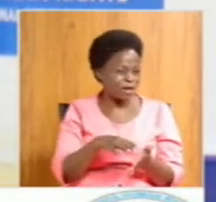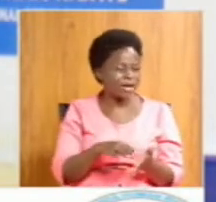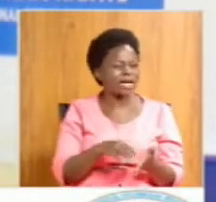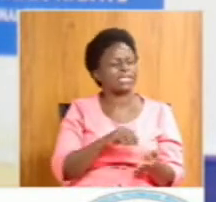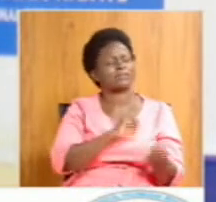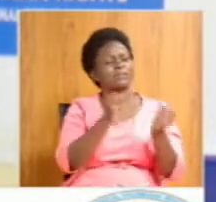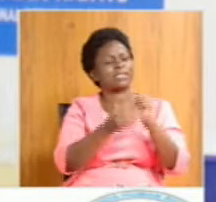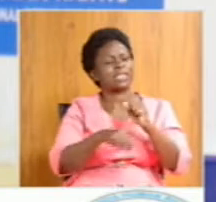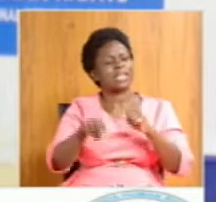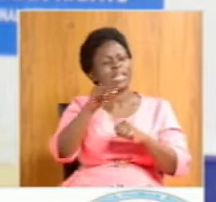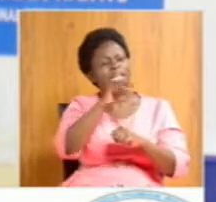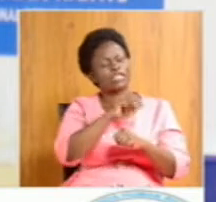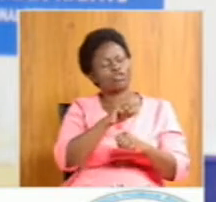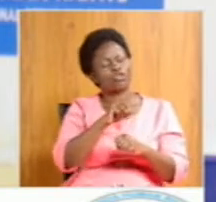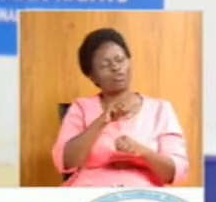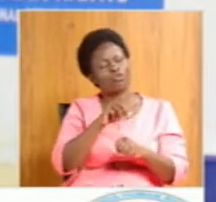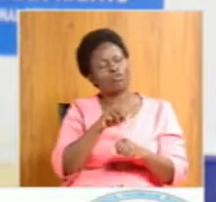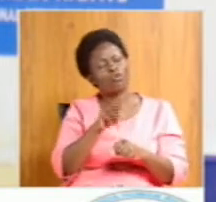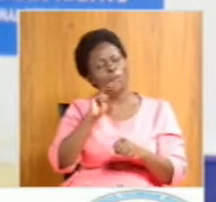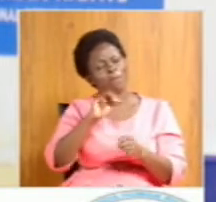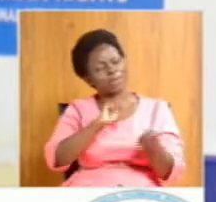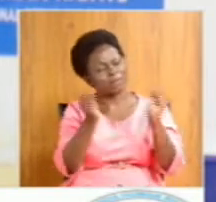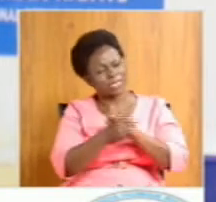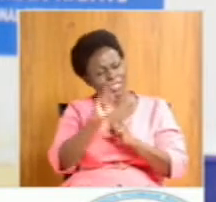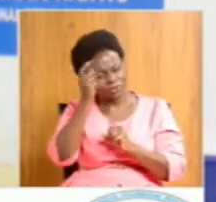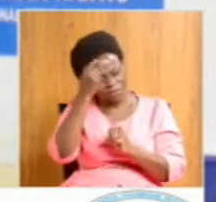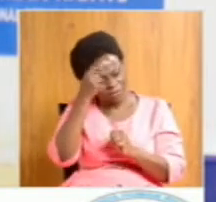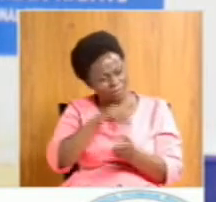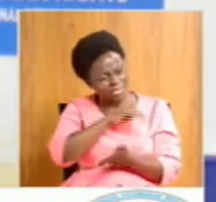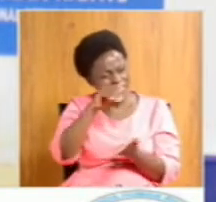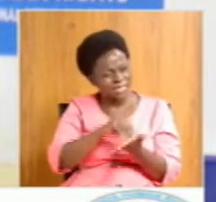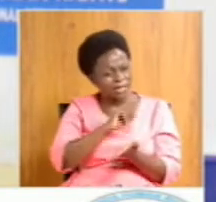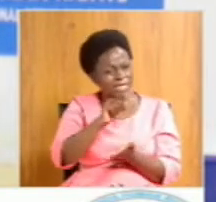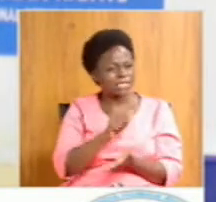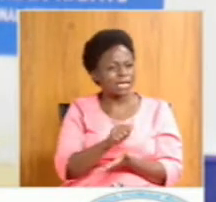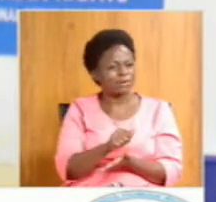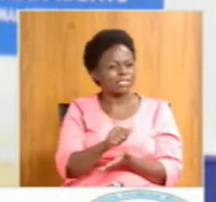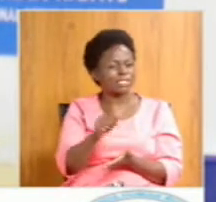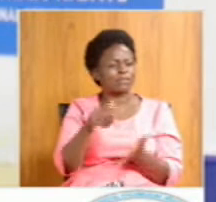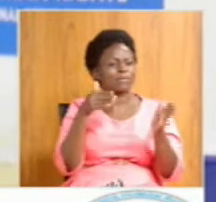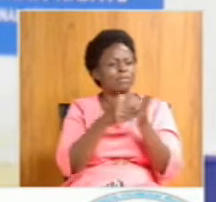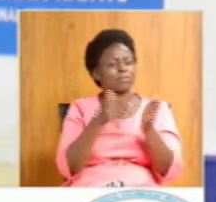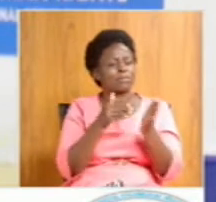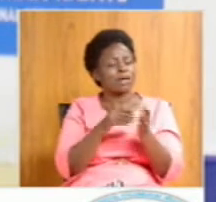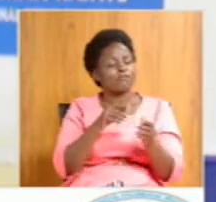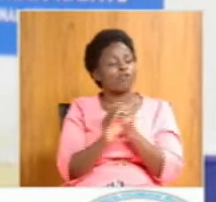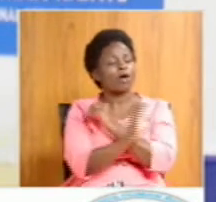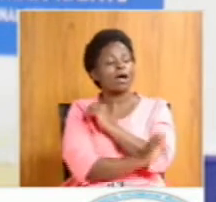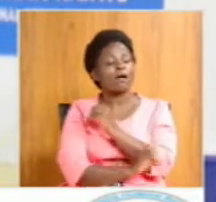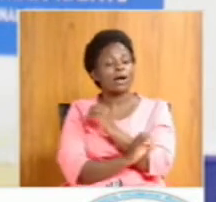-nationalizing Umeme. But at the same time, need to ask ourselves, what are the impediments for a country